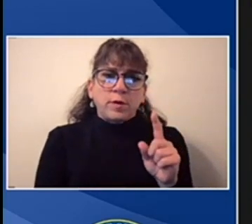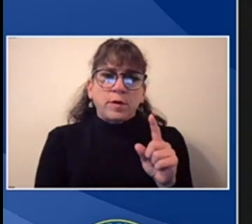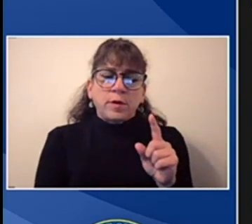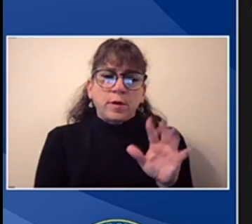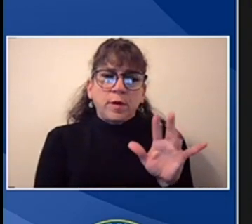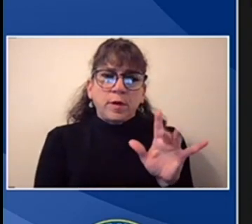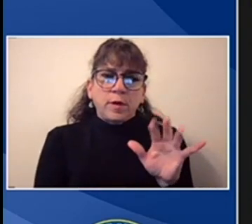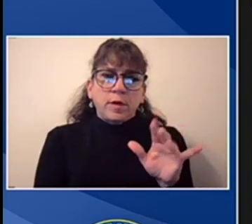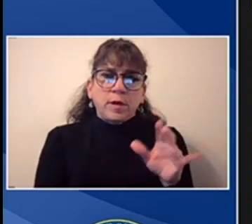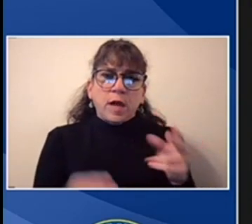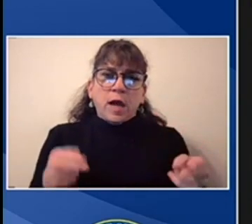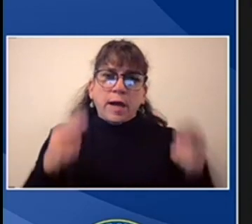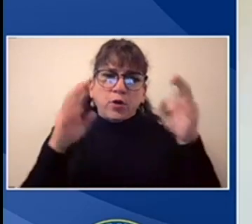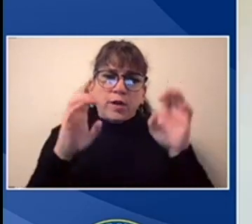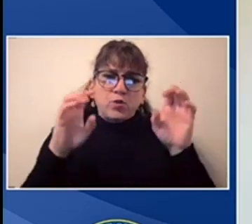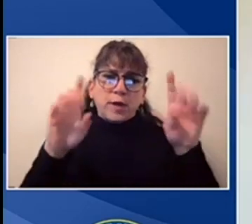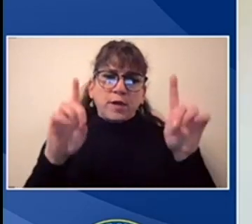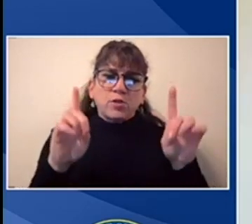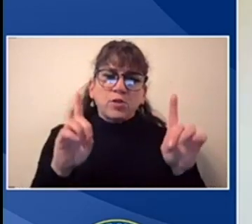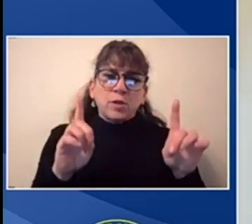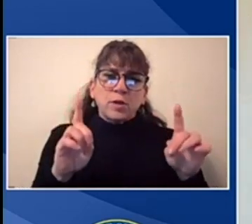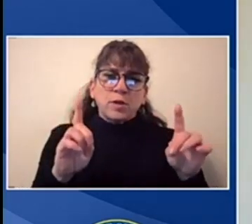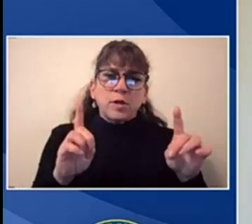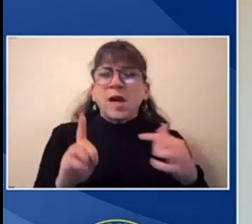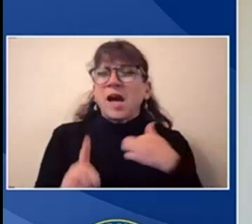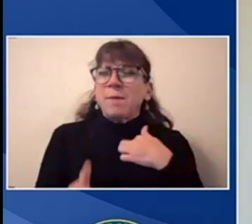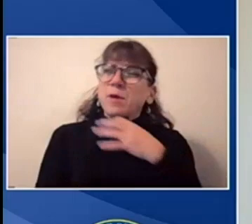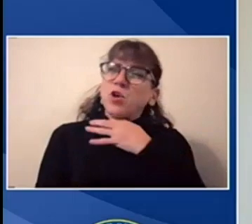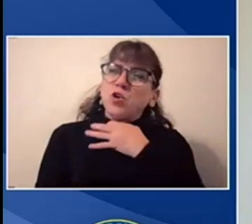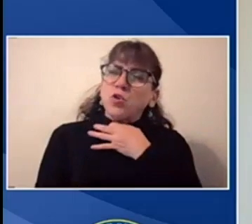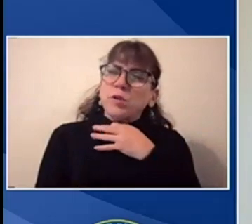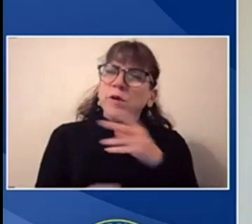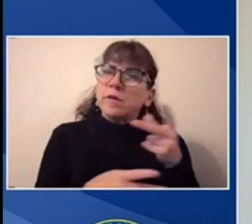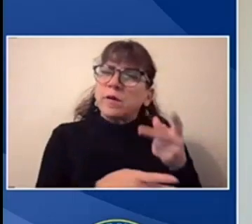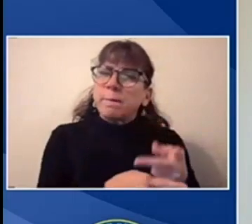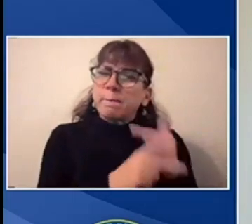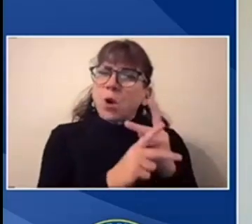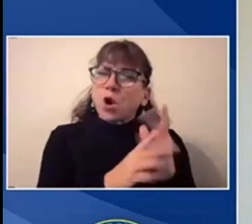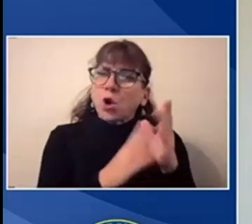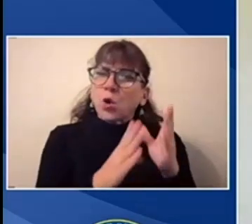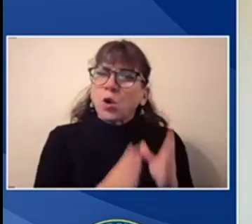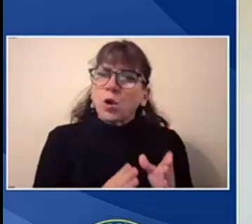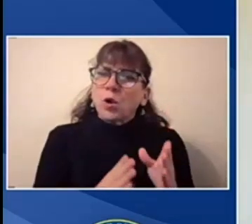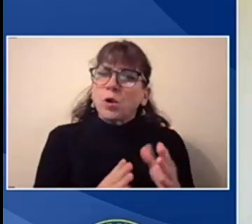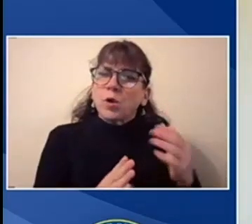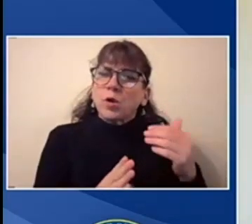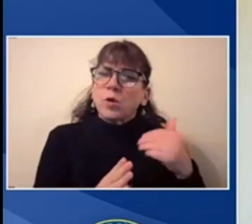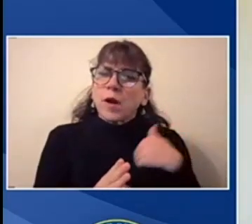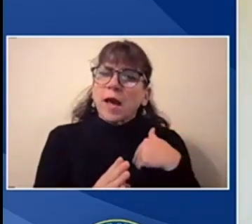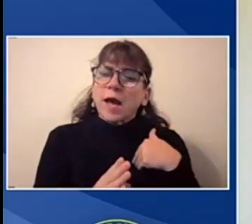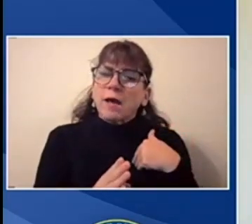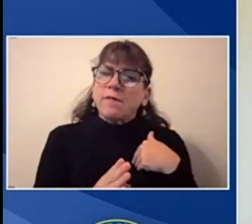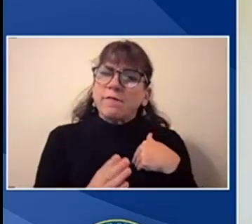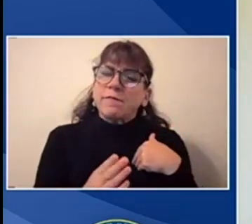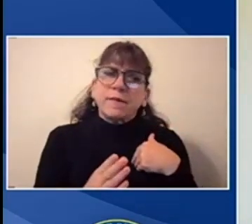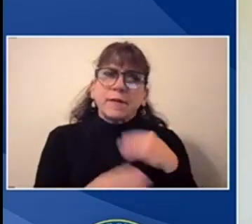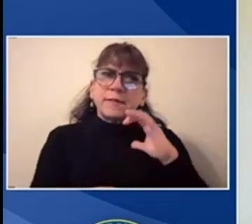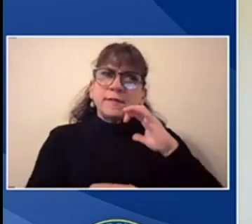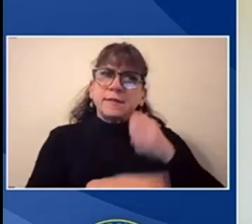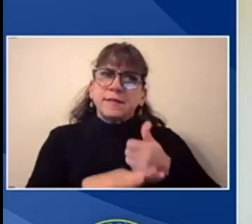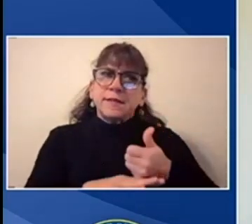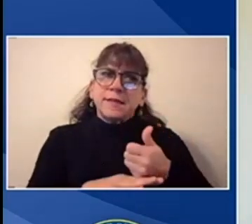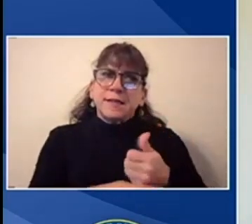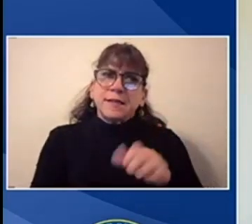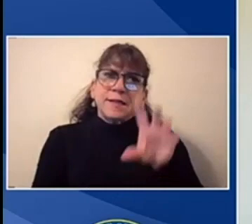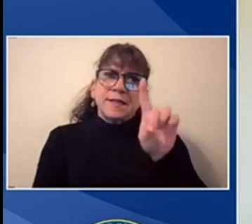the higher education. I'm curious whether borrowers who have faced default are